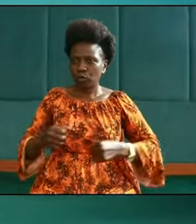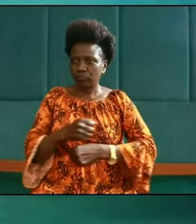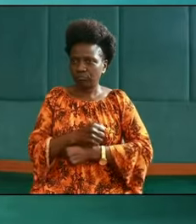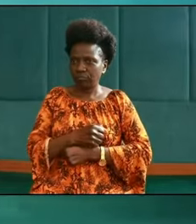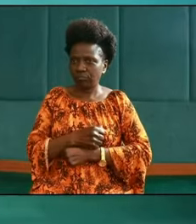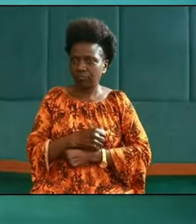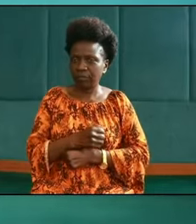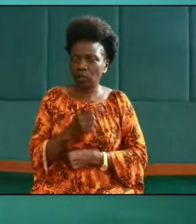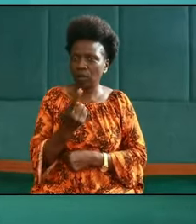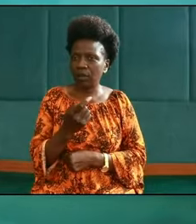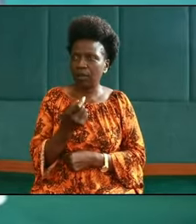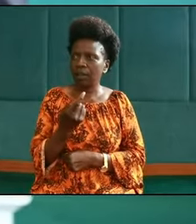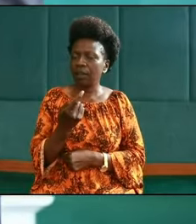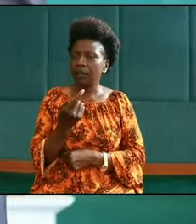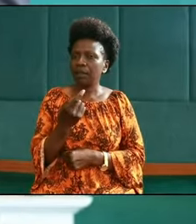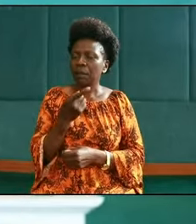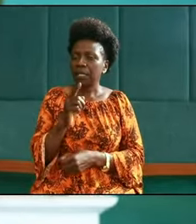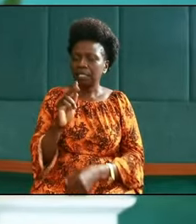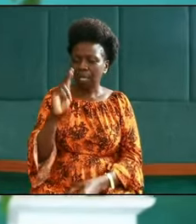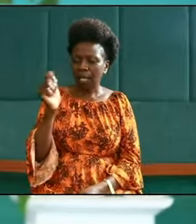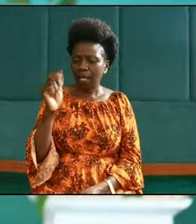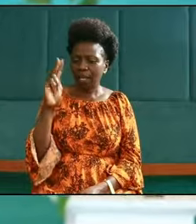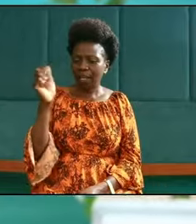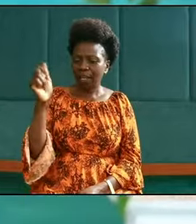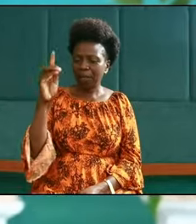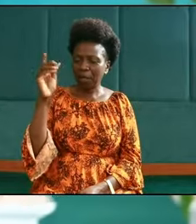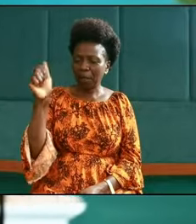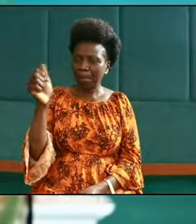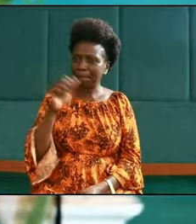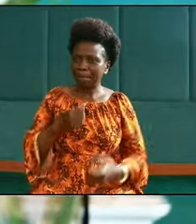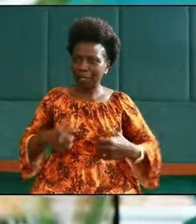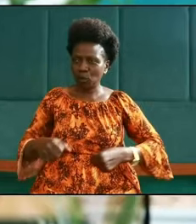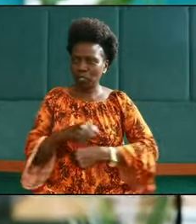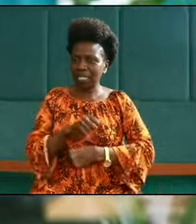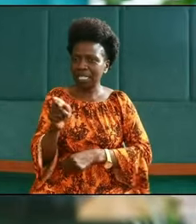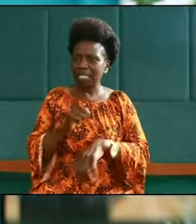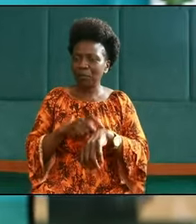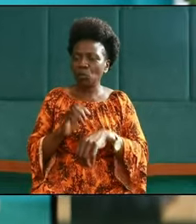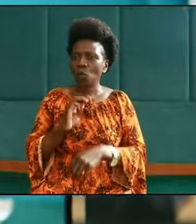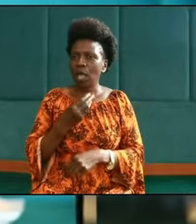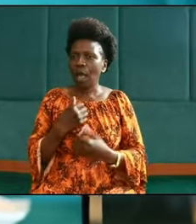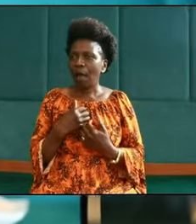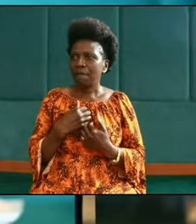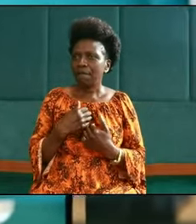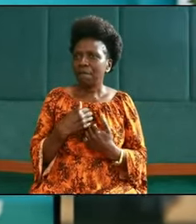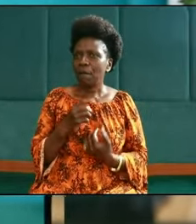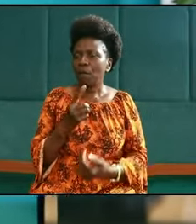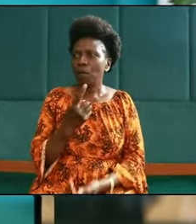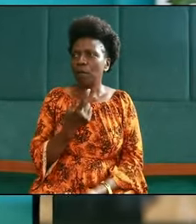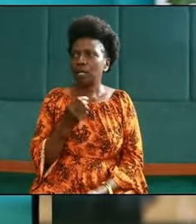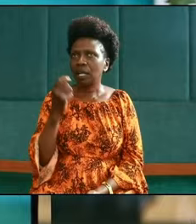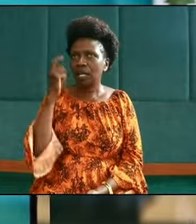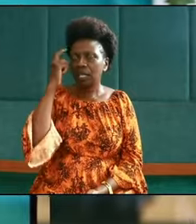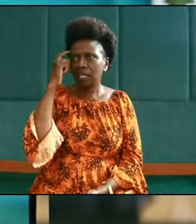one. But there is counter suit. And this time we have one, I